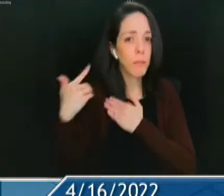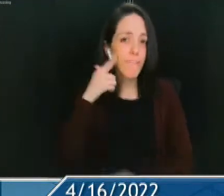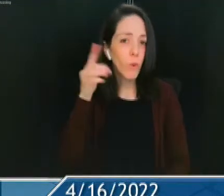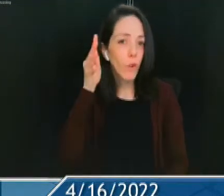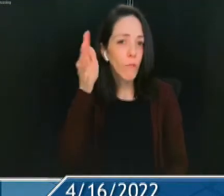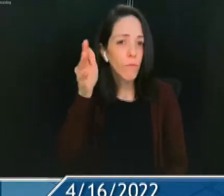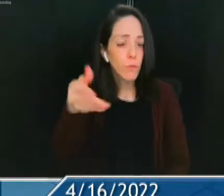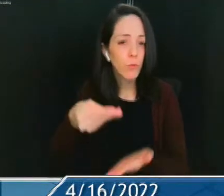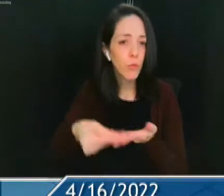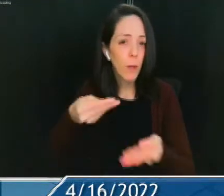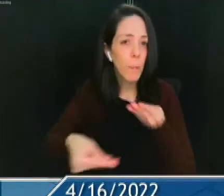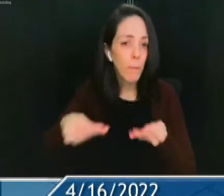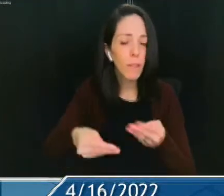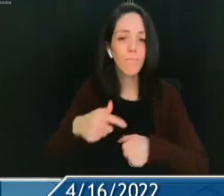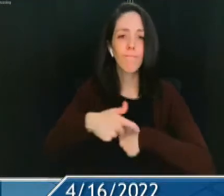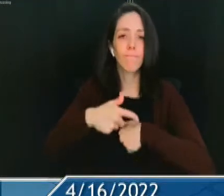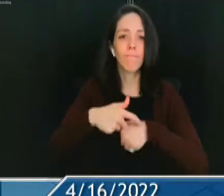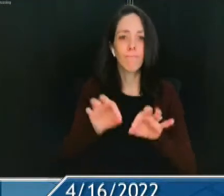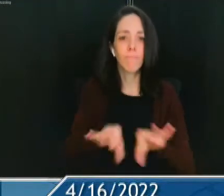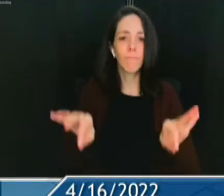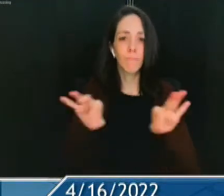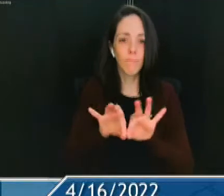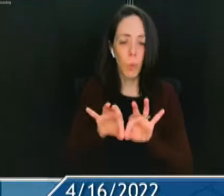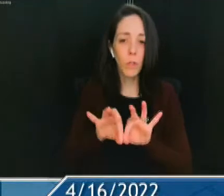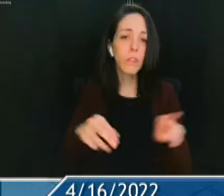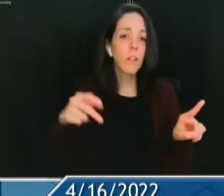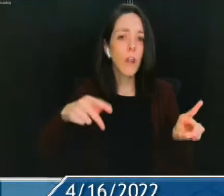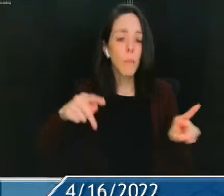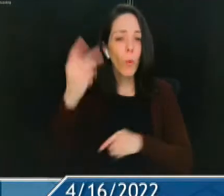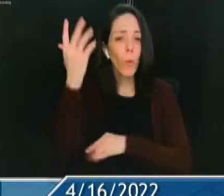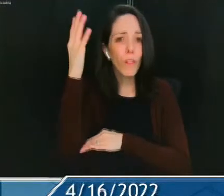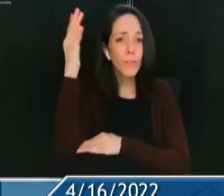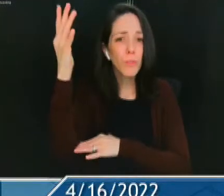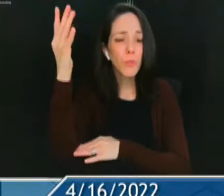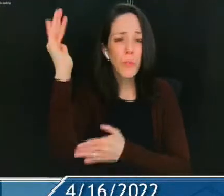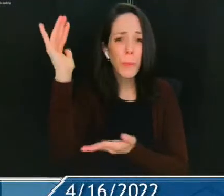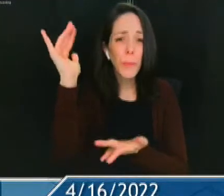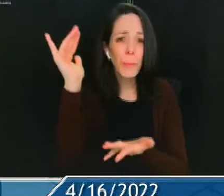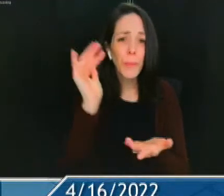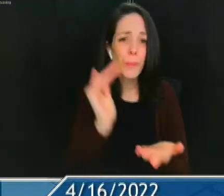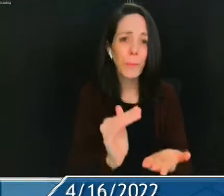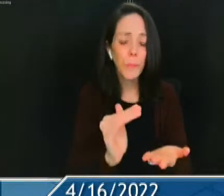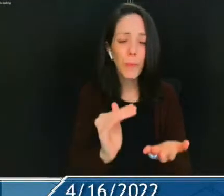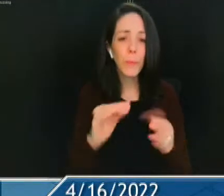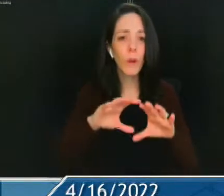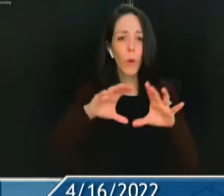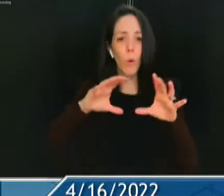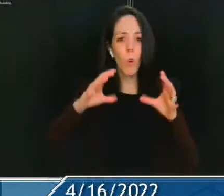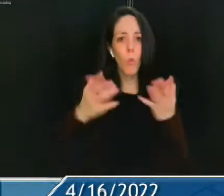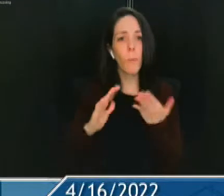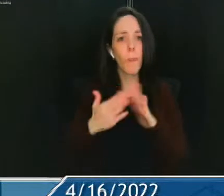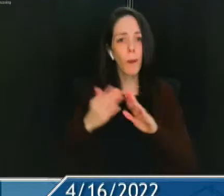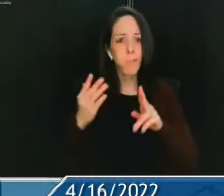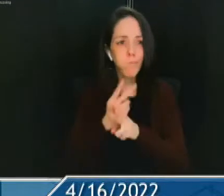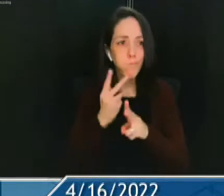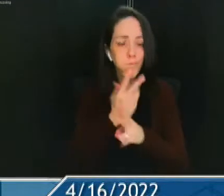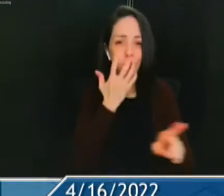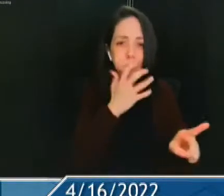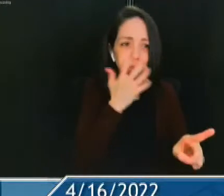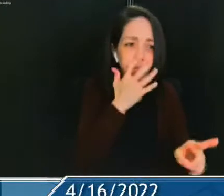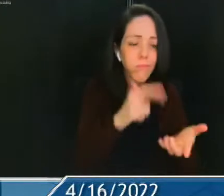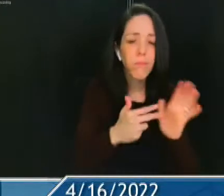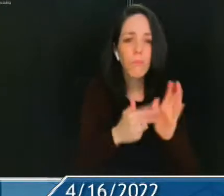And time is of the essence. Portland's tree canopy is in decline, and climate change is making it harder for new trees to establish and existing